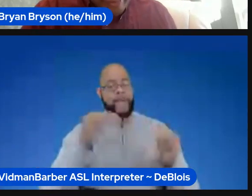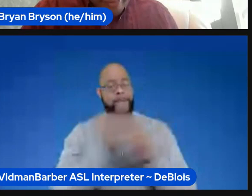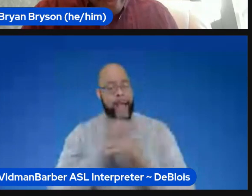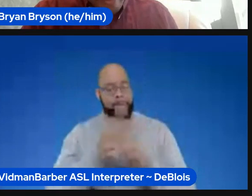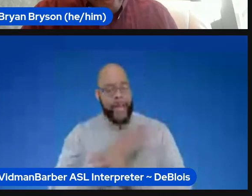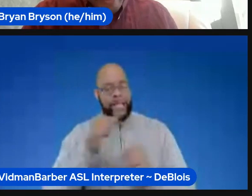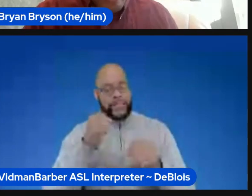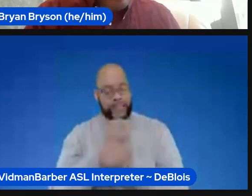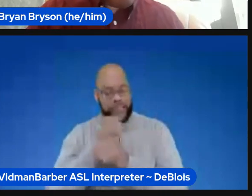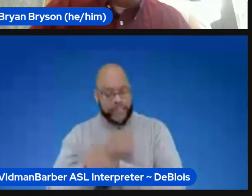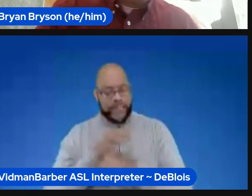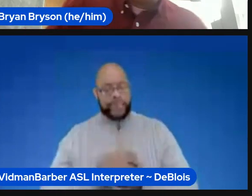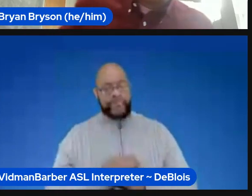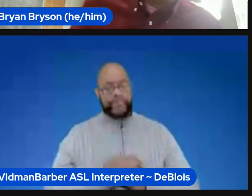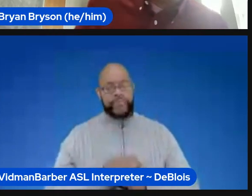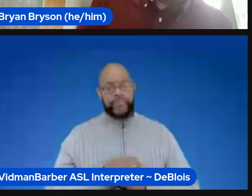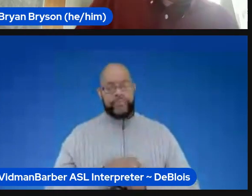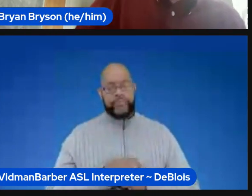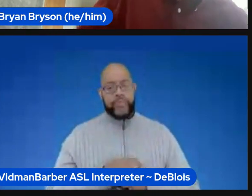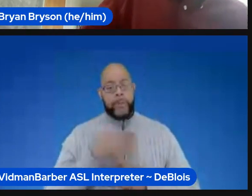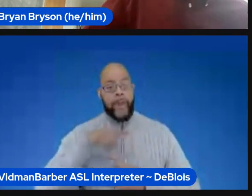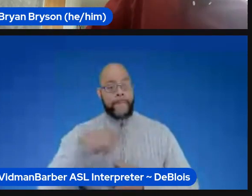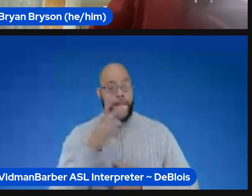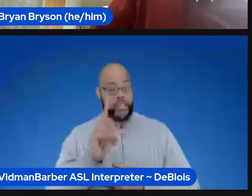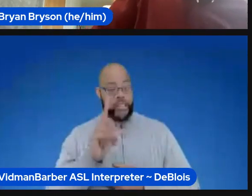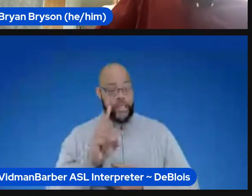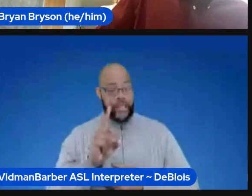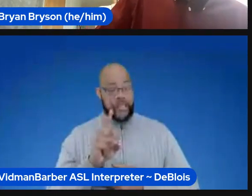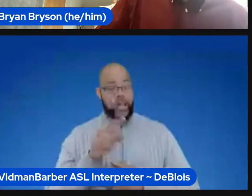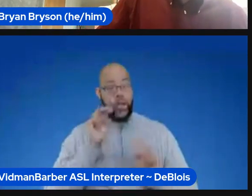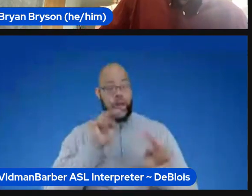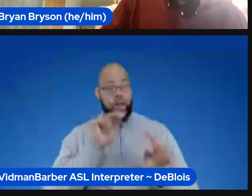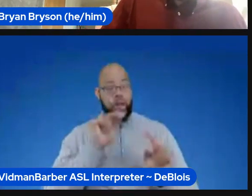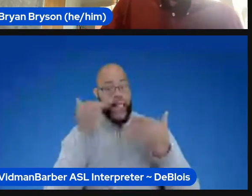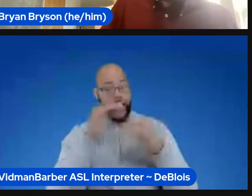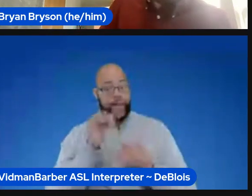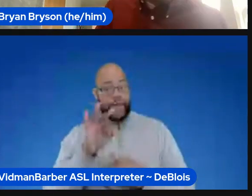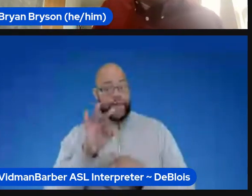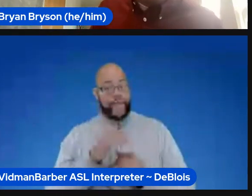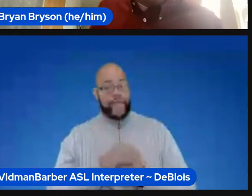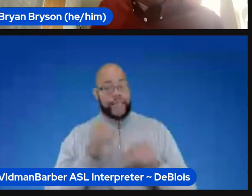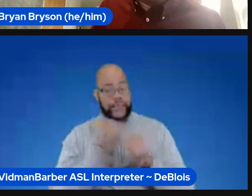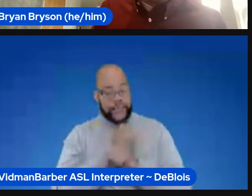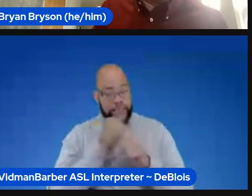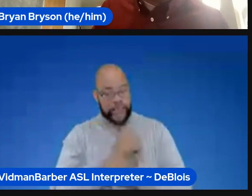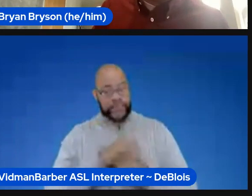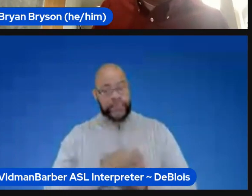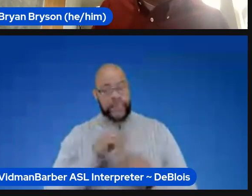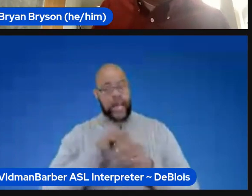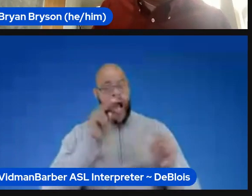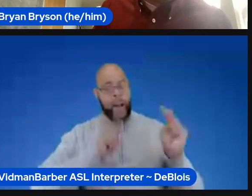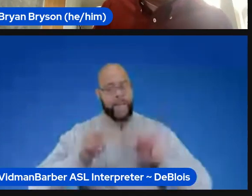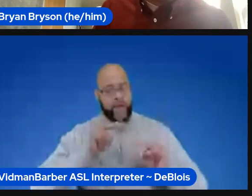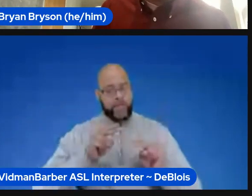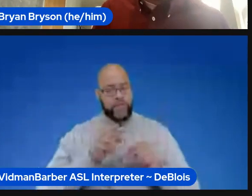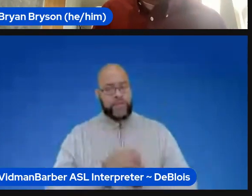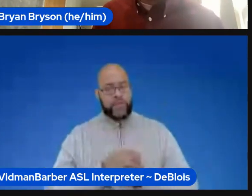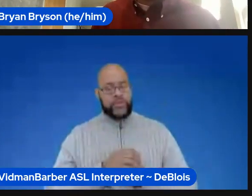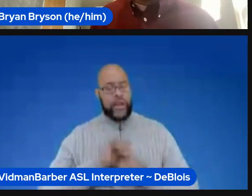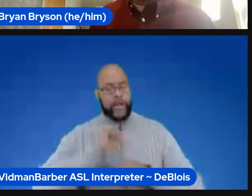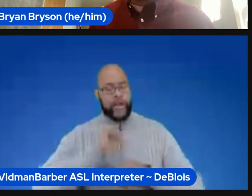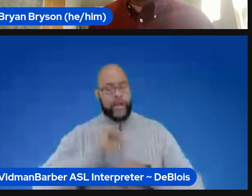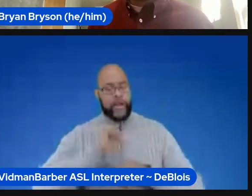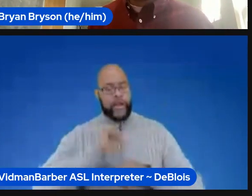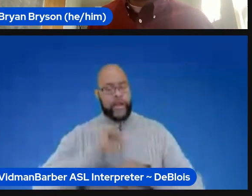statistics. My PhD, it was looking at the limitations of statistics in observational birth cohorts. So looking